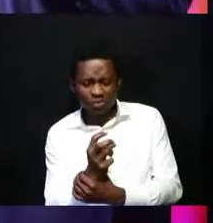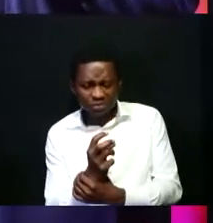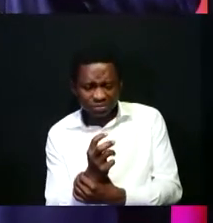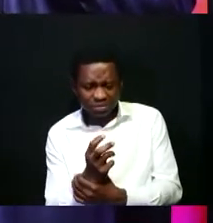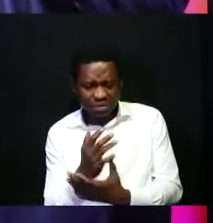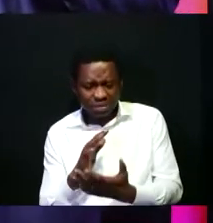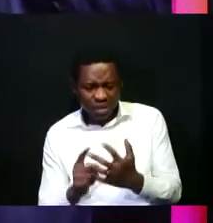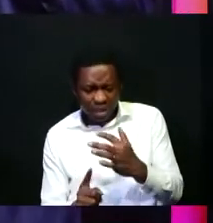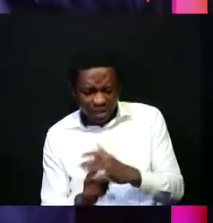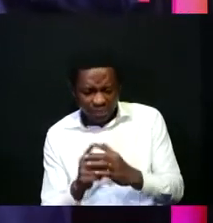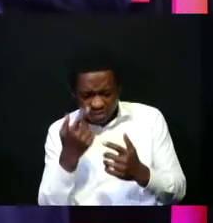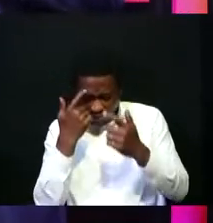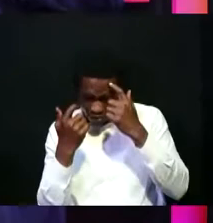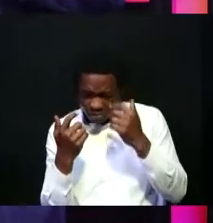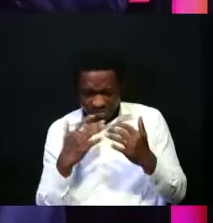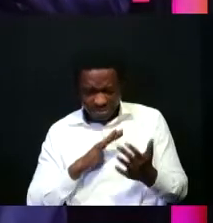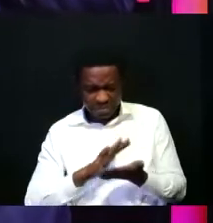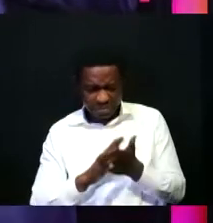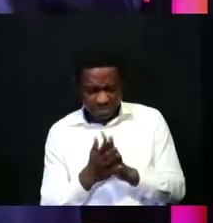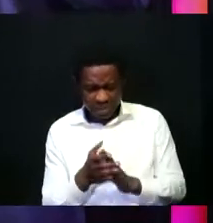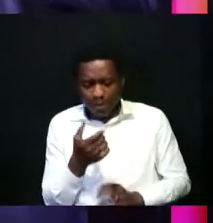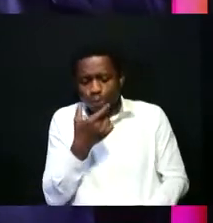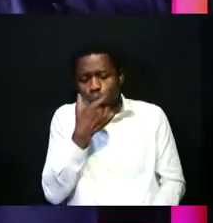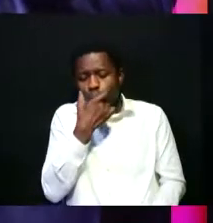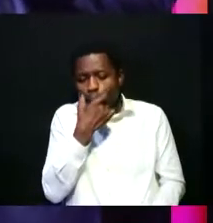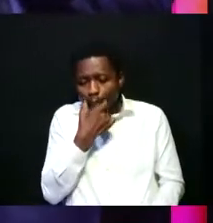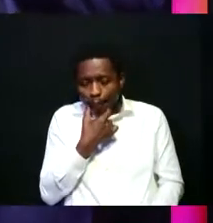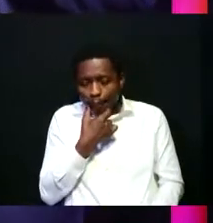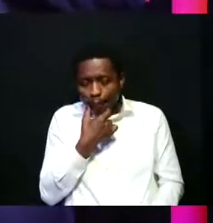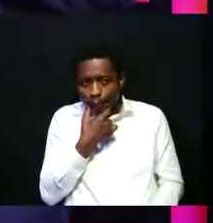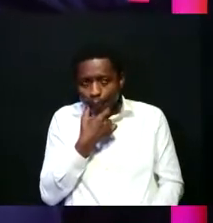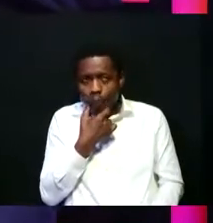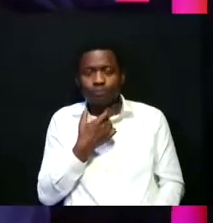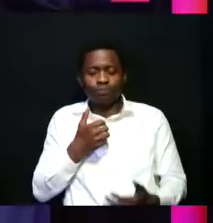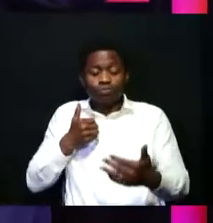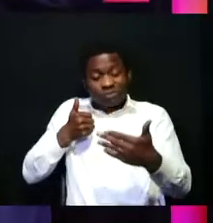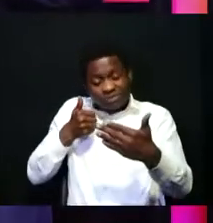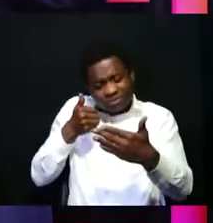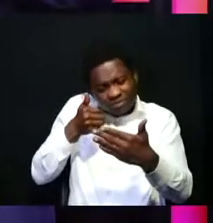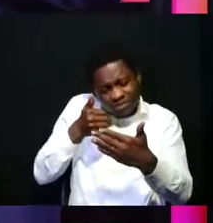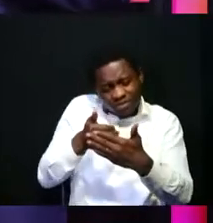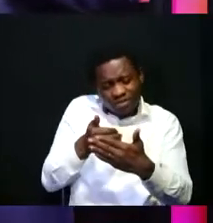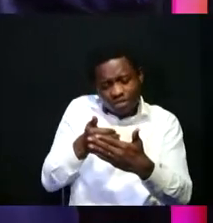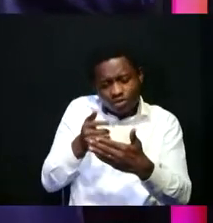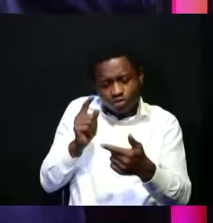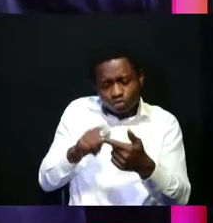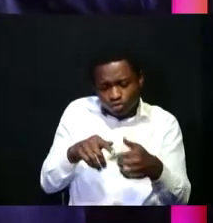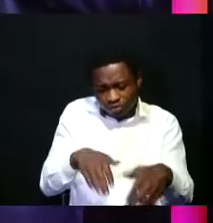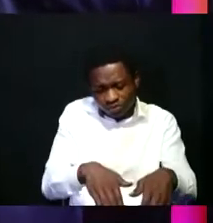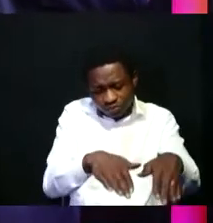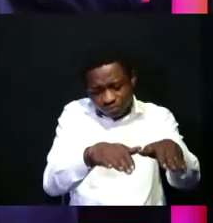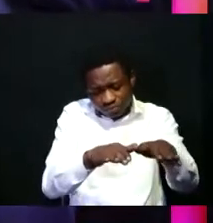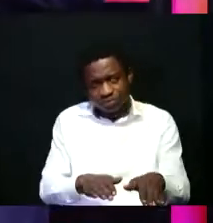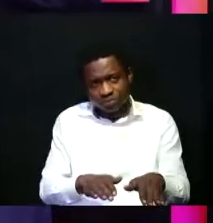stick out. Na ni numpa anka won hununumpo edede. They draw near to the pit and their